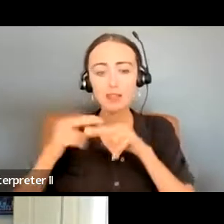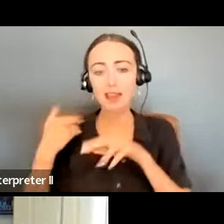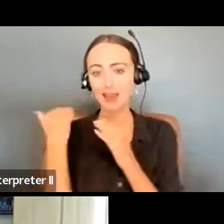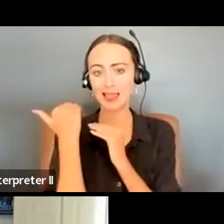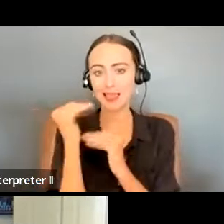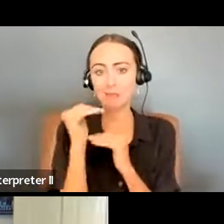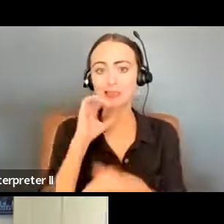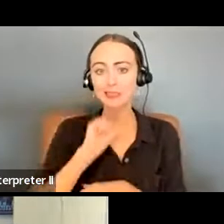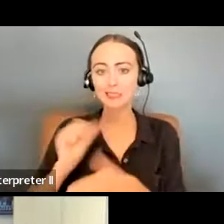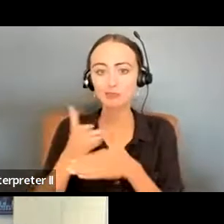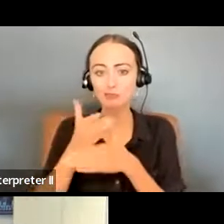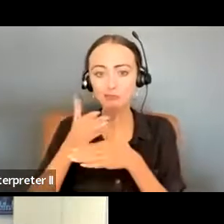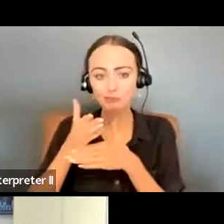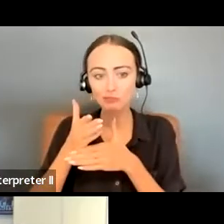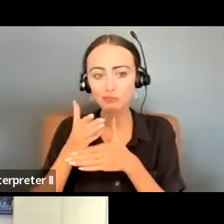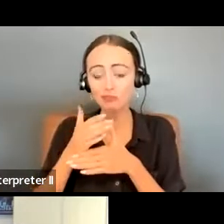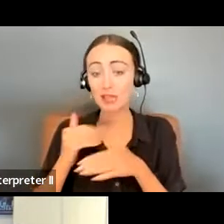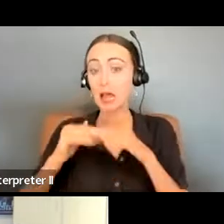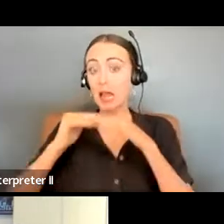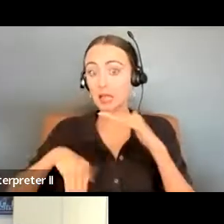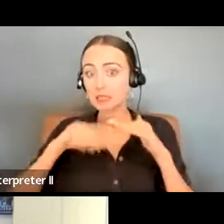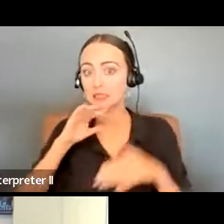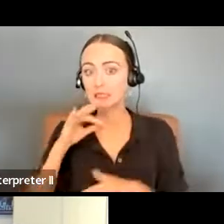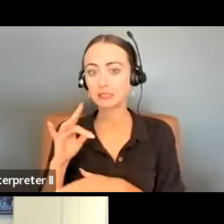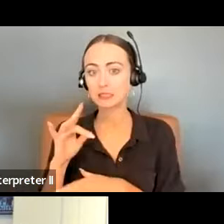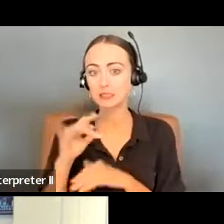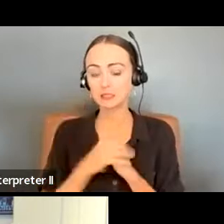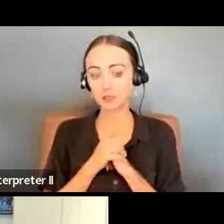limited age range under the age of 18?